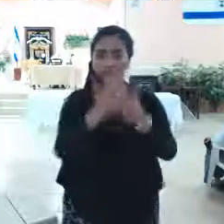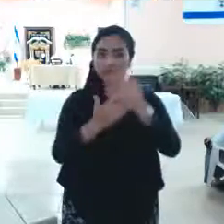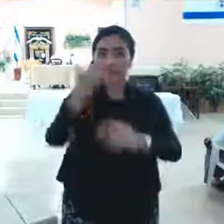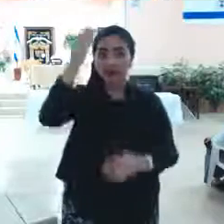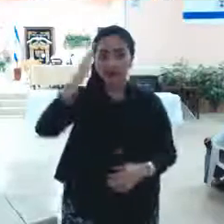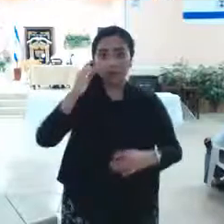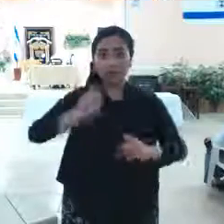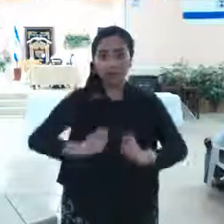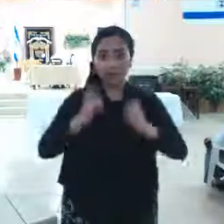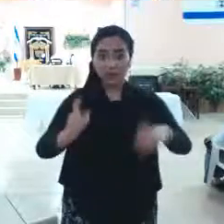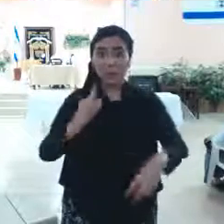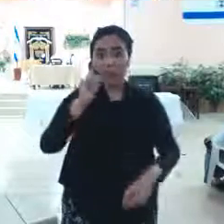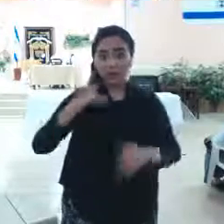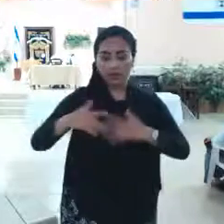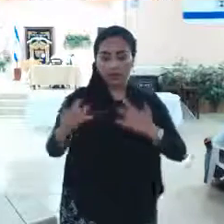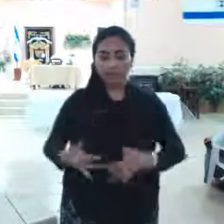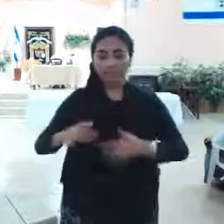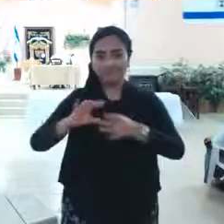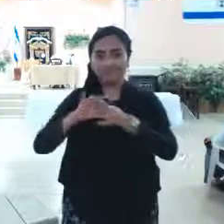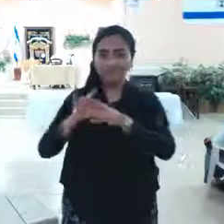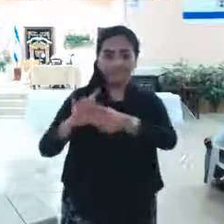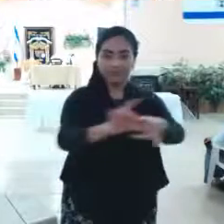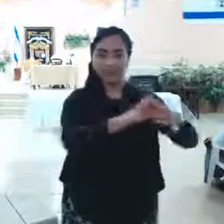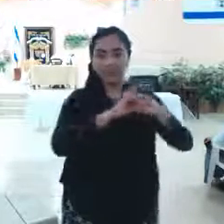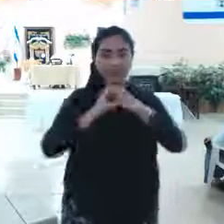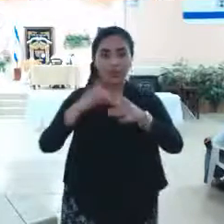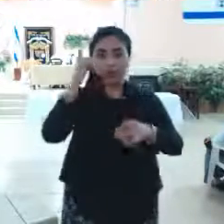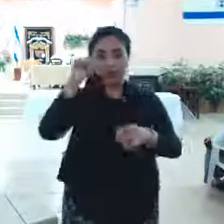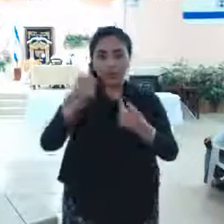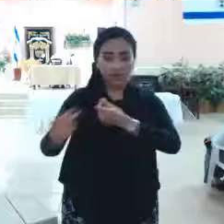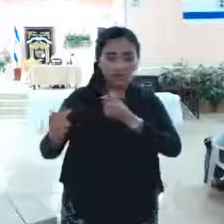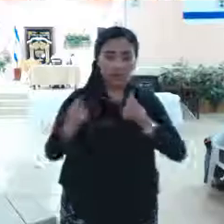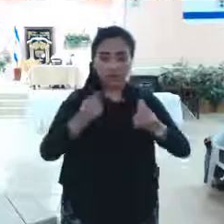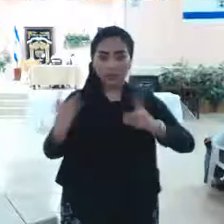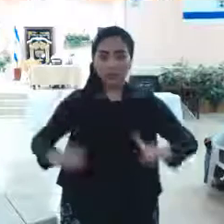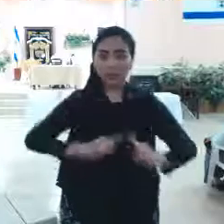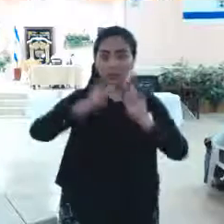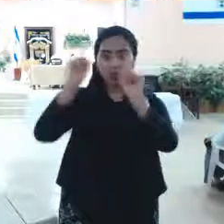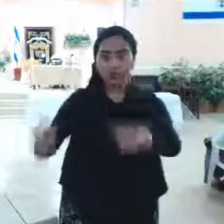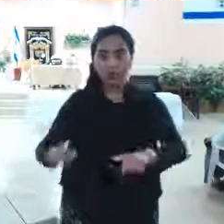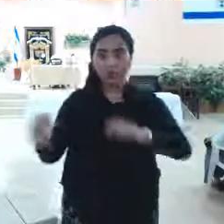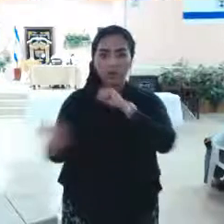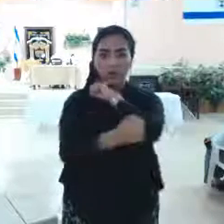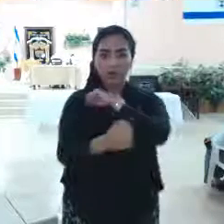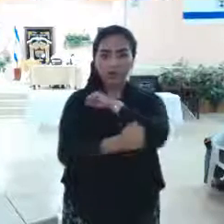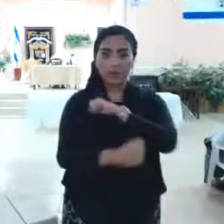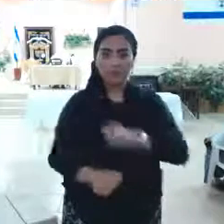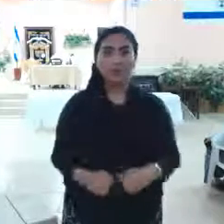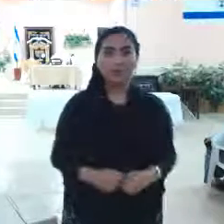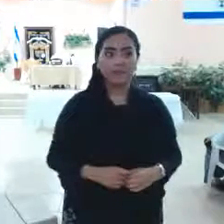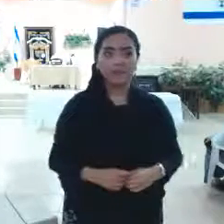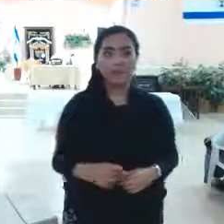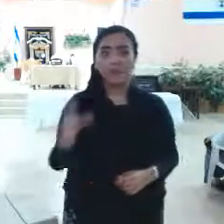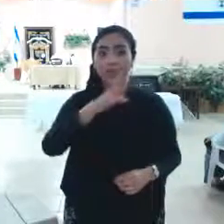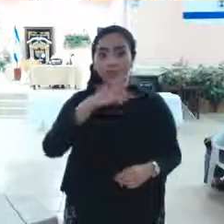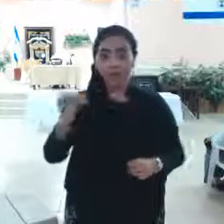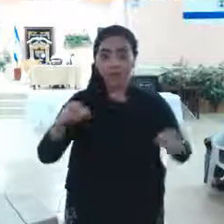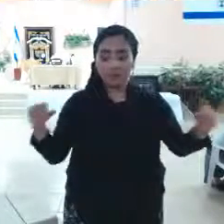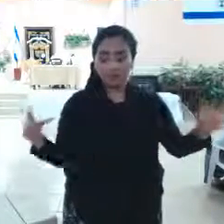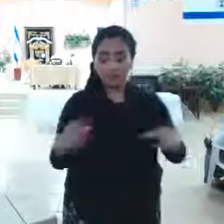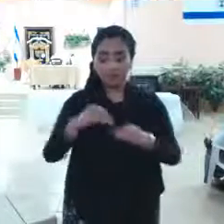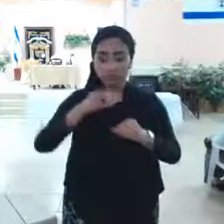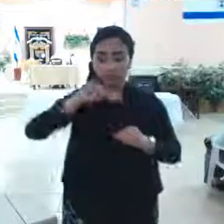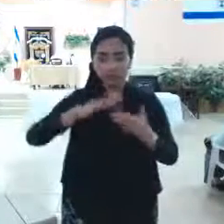para darles un solo corazón para cumplir el mensaje del rey y de los príncipes conforme a la palabra de Yahweh. Y se reunió